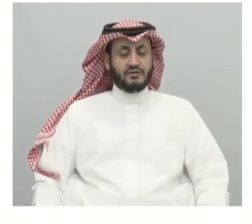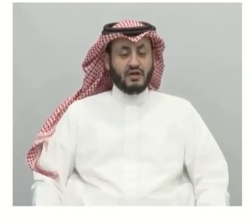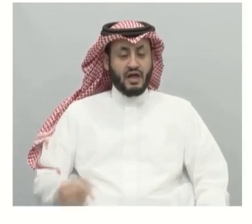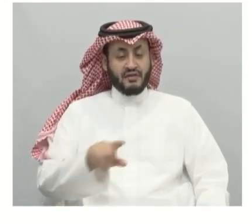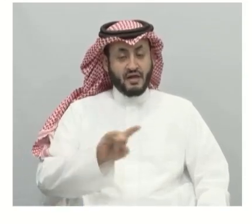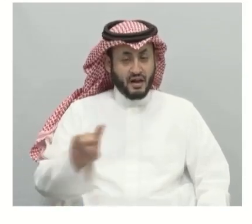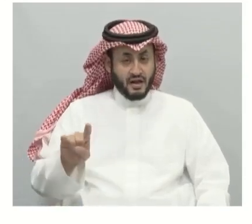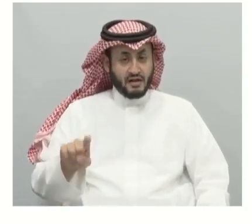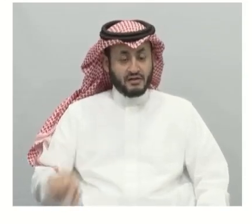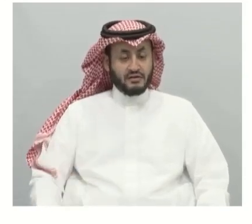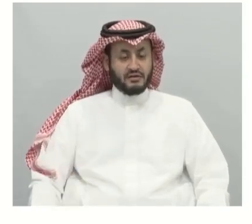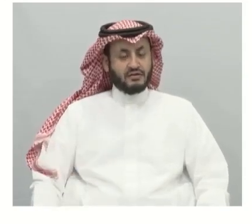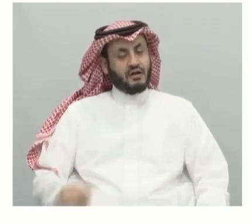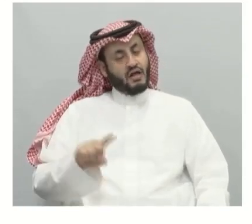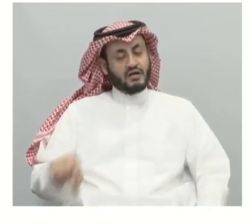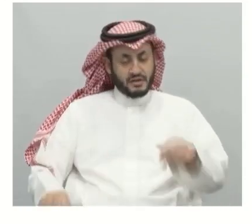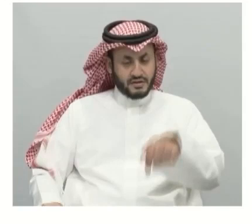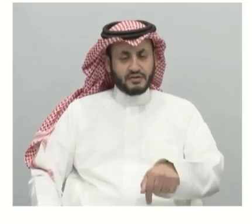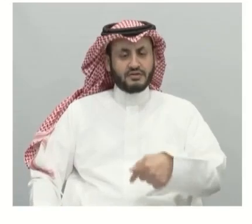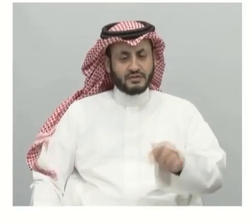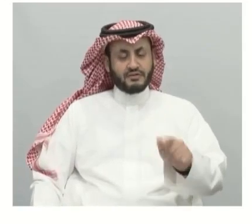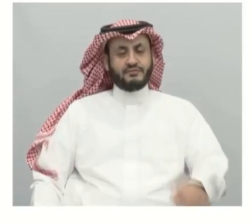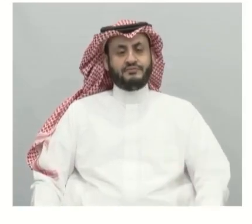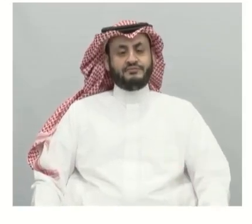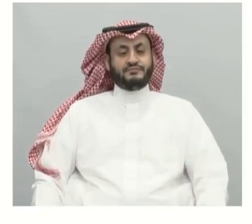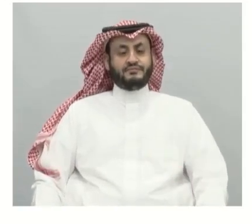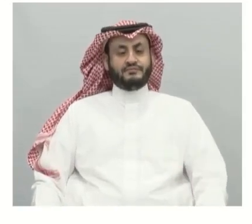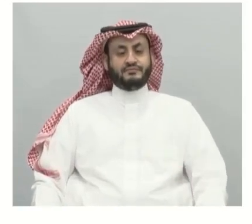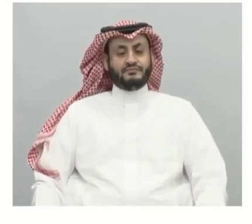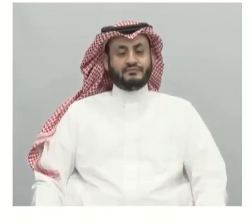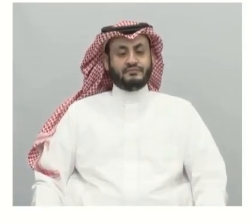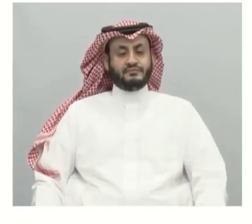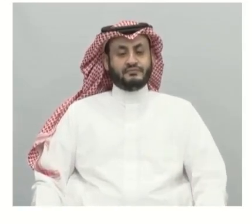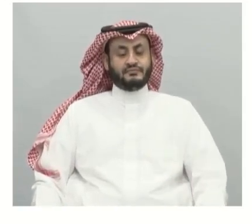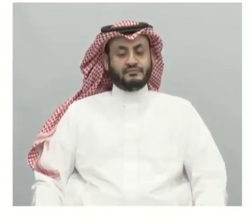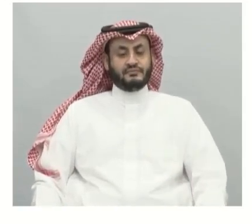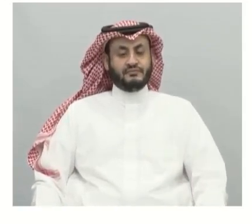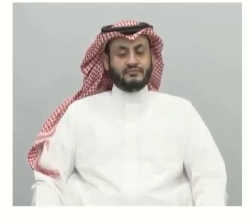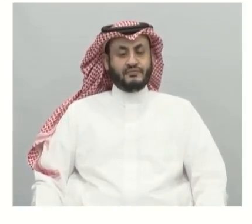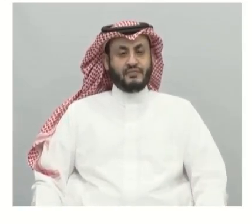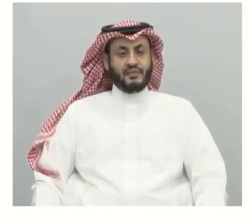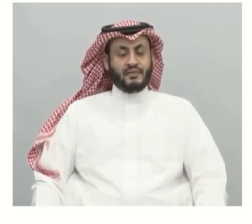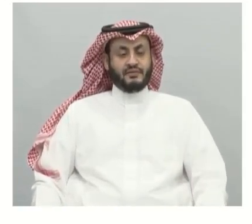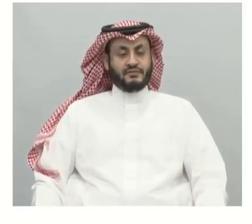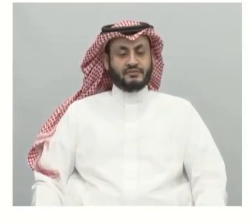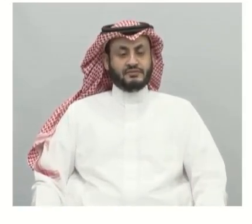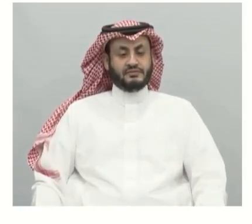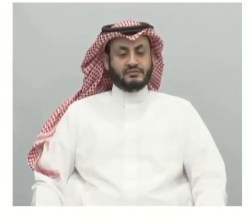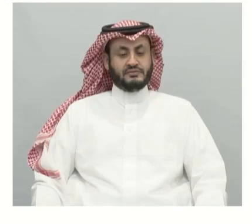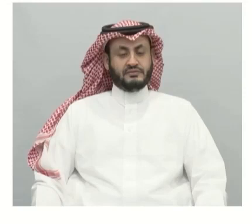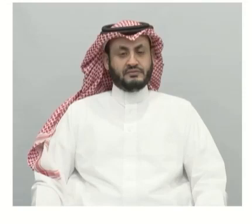isn't Australian. No, actually Tom is Australian. Remember when the reporter introduced